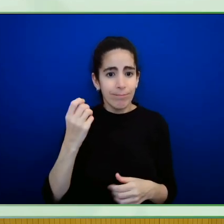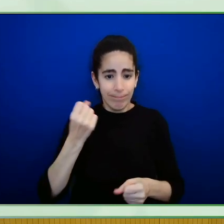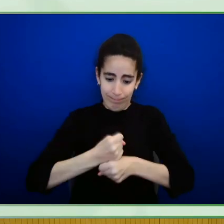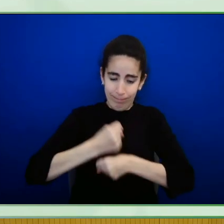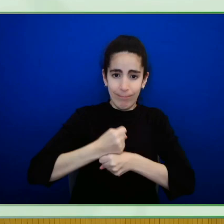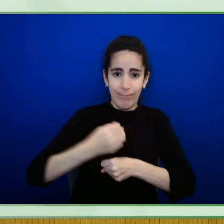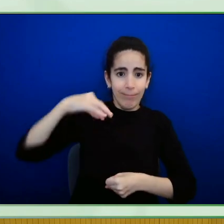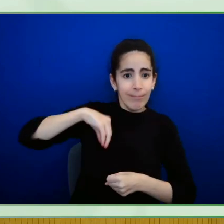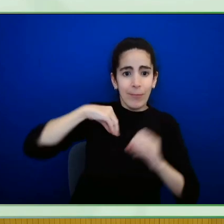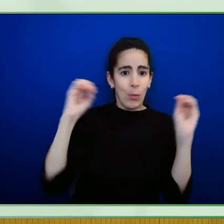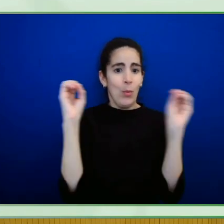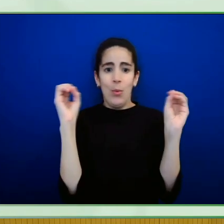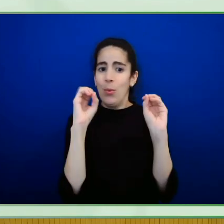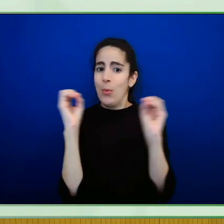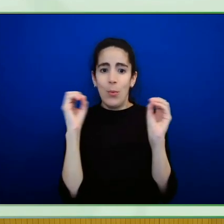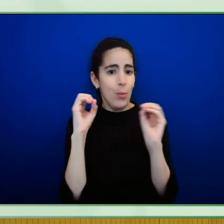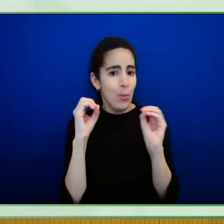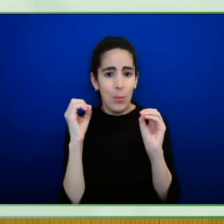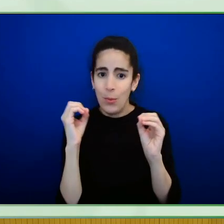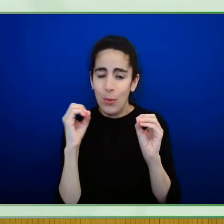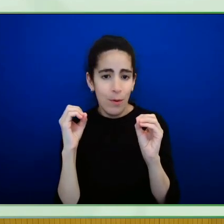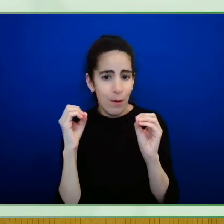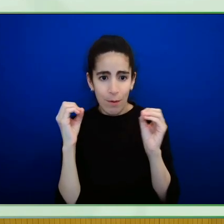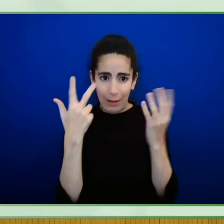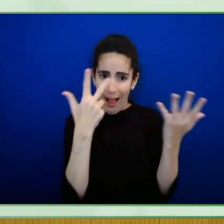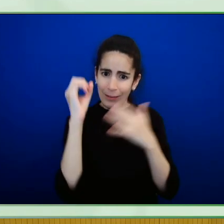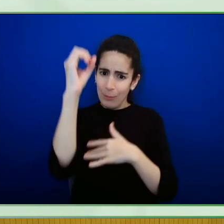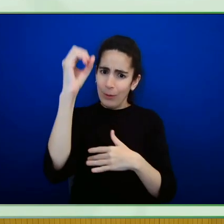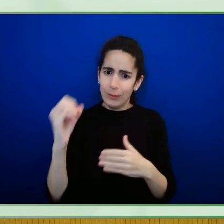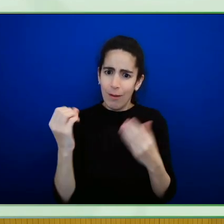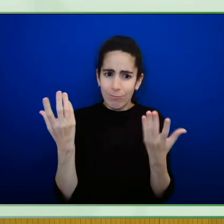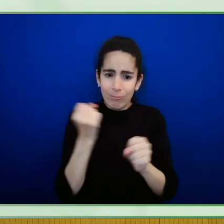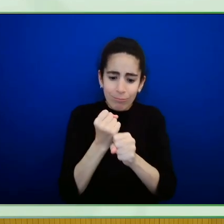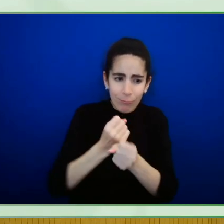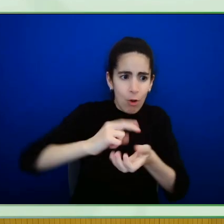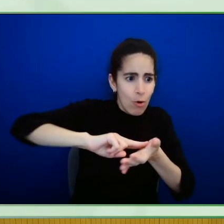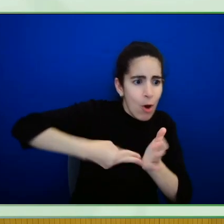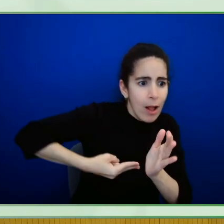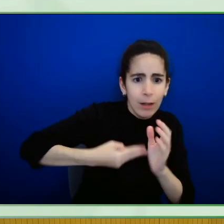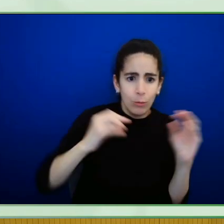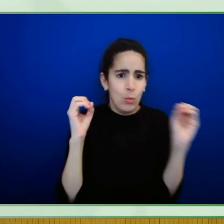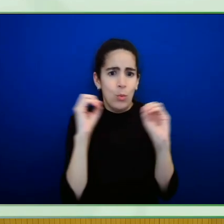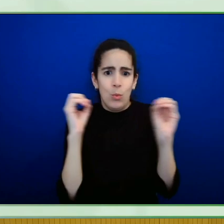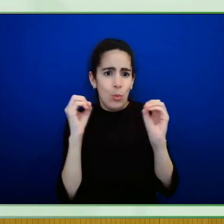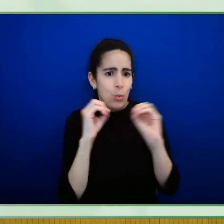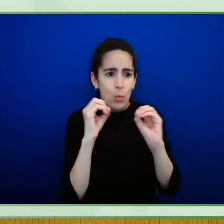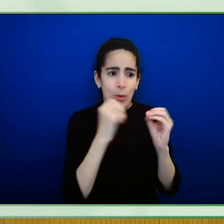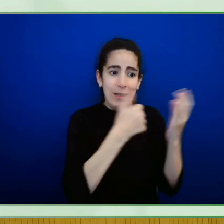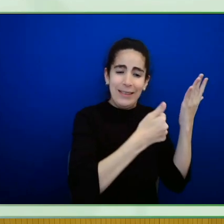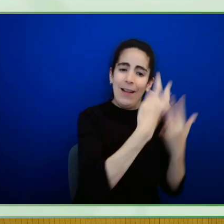income, 80% of those don't have any type of contract. So we want to solve the